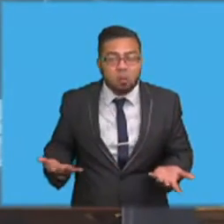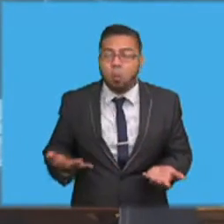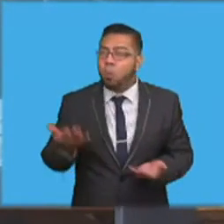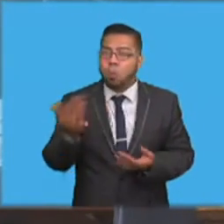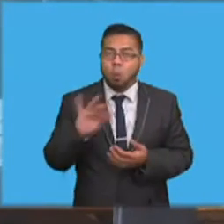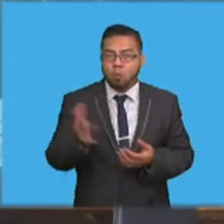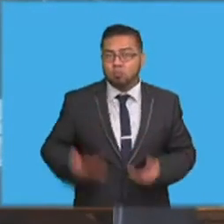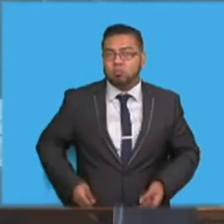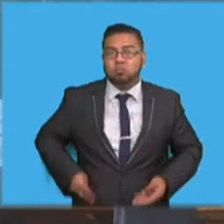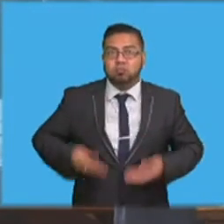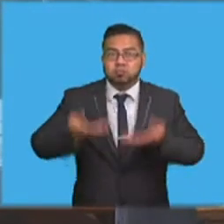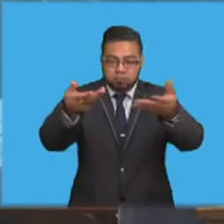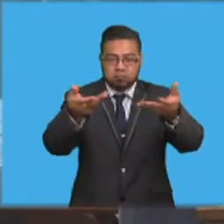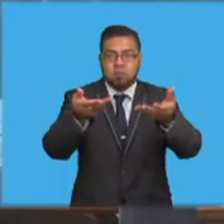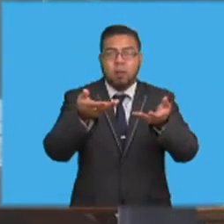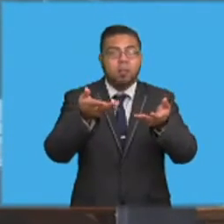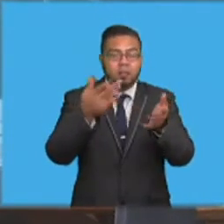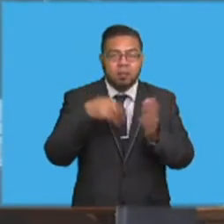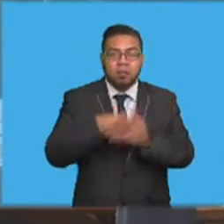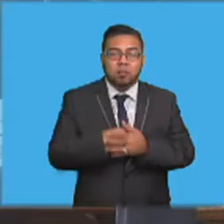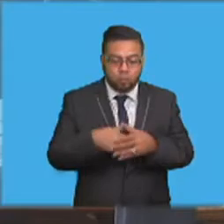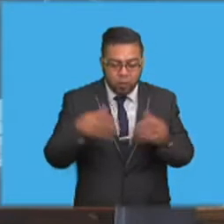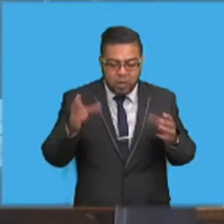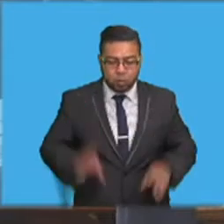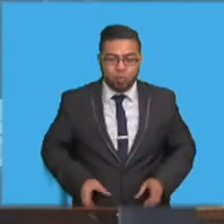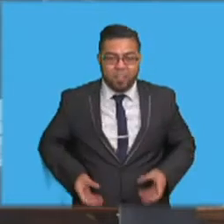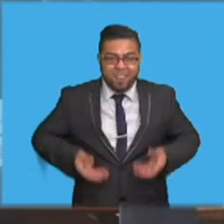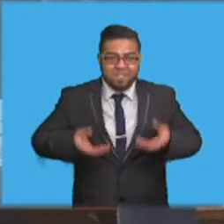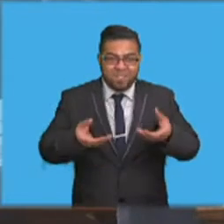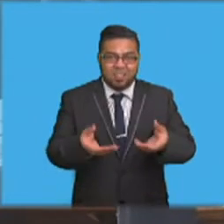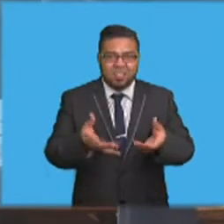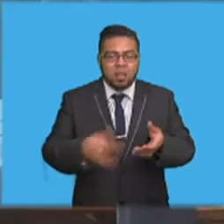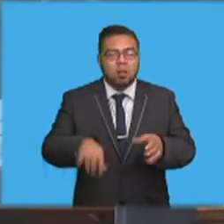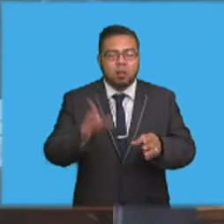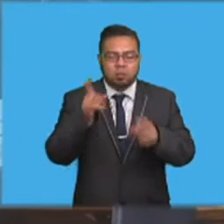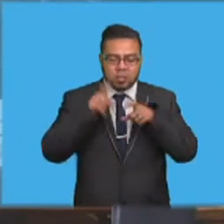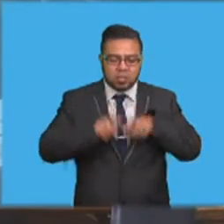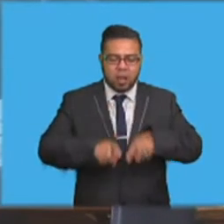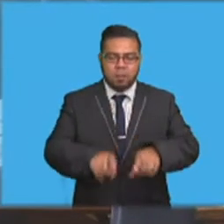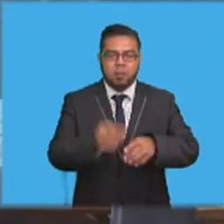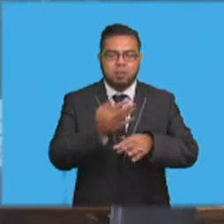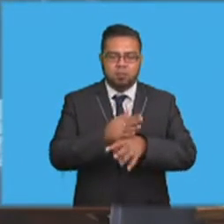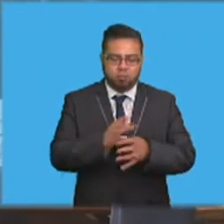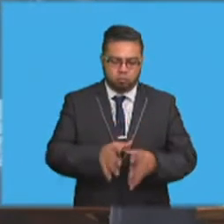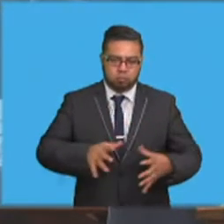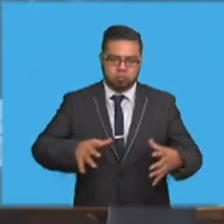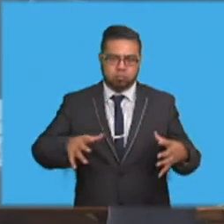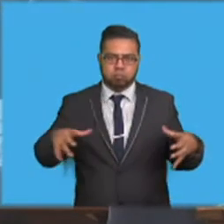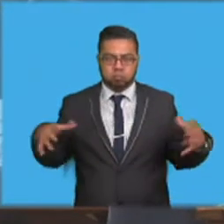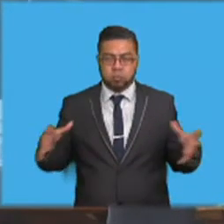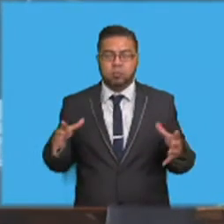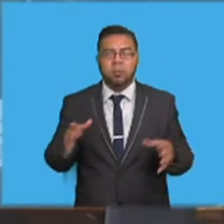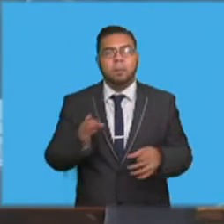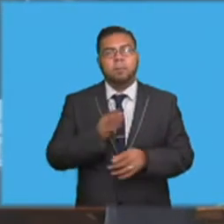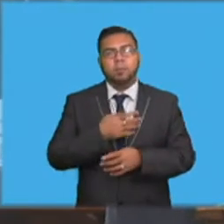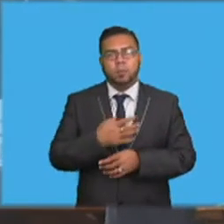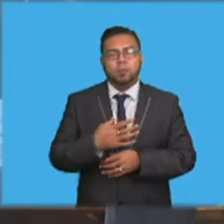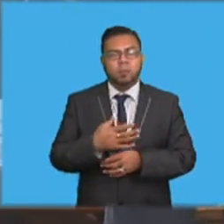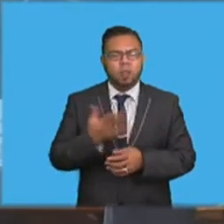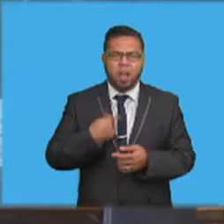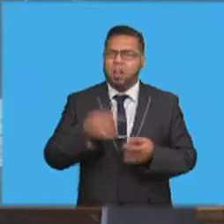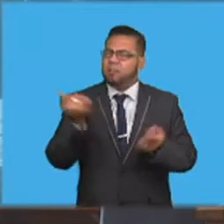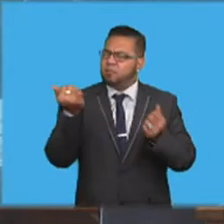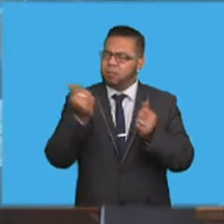back. They need to invest on sustainable fisheries. I have made numerous announcements